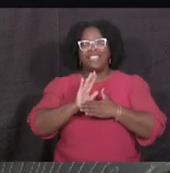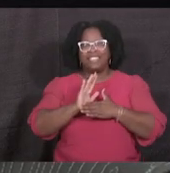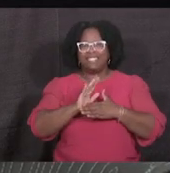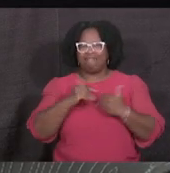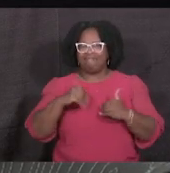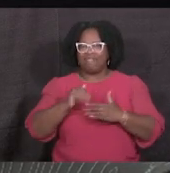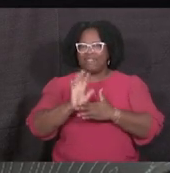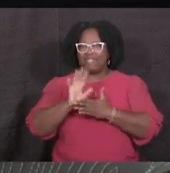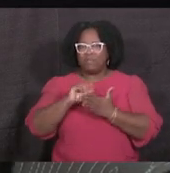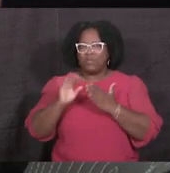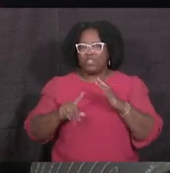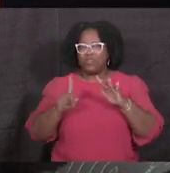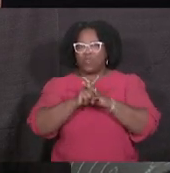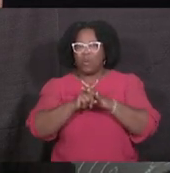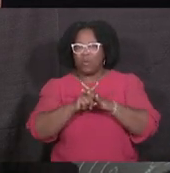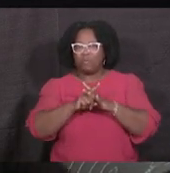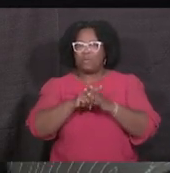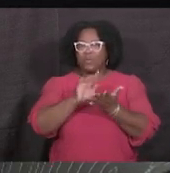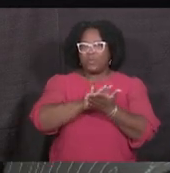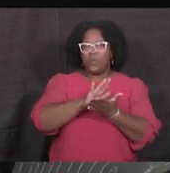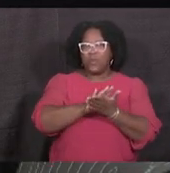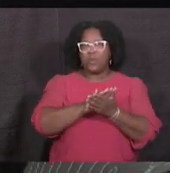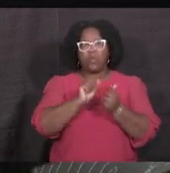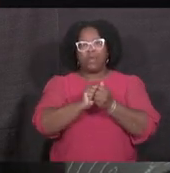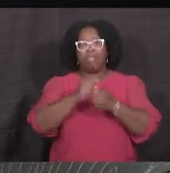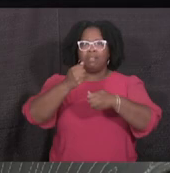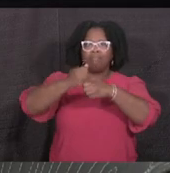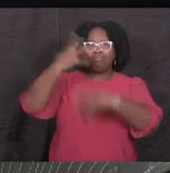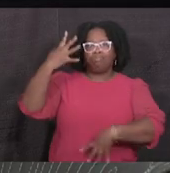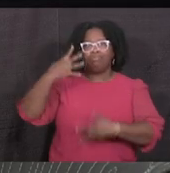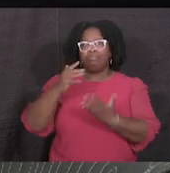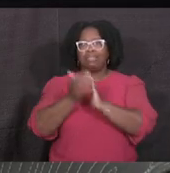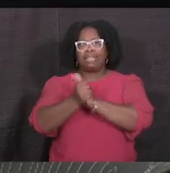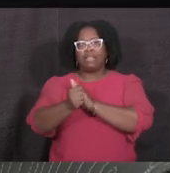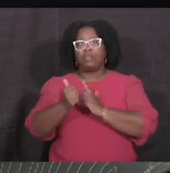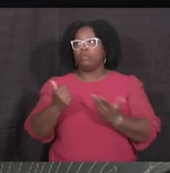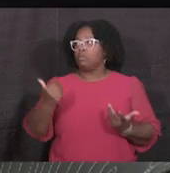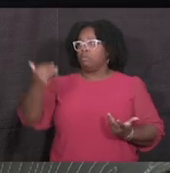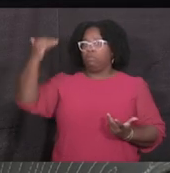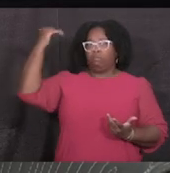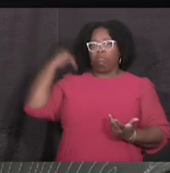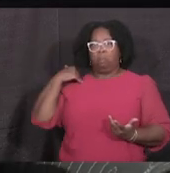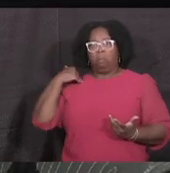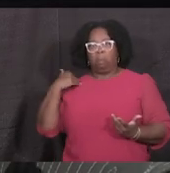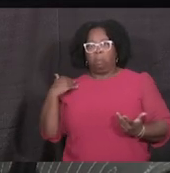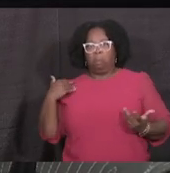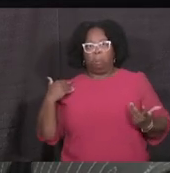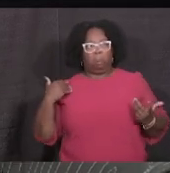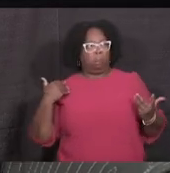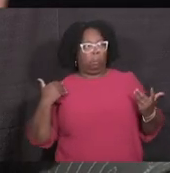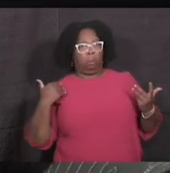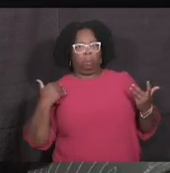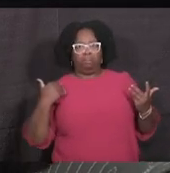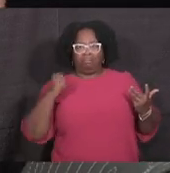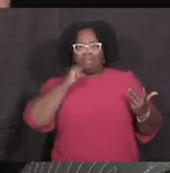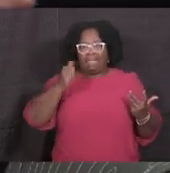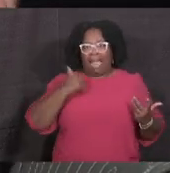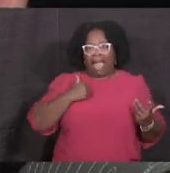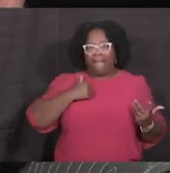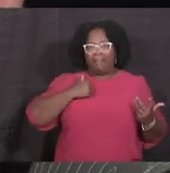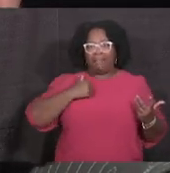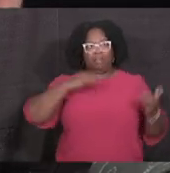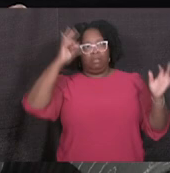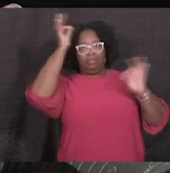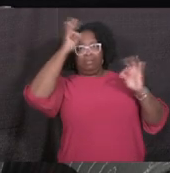us with a raft of skills that previous generations just didn't have because the